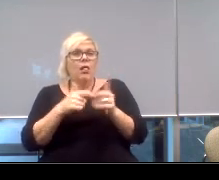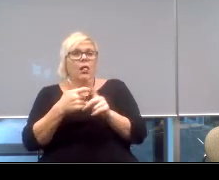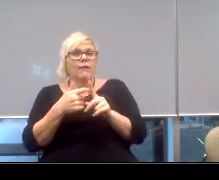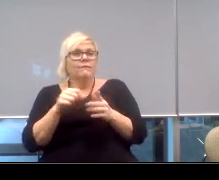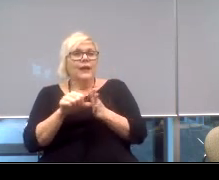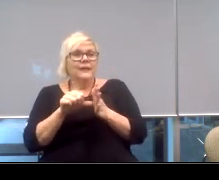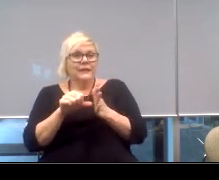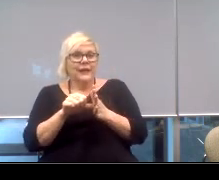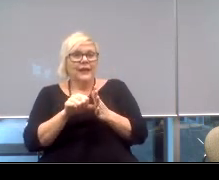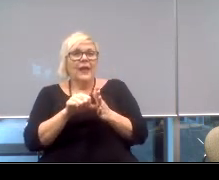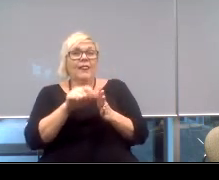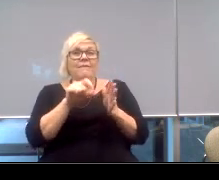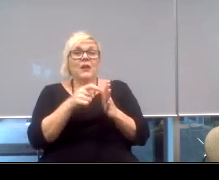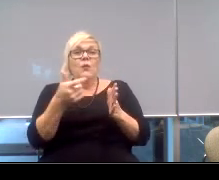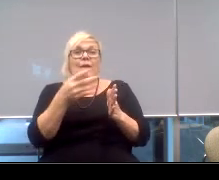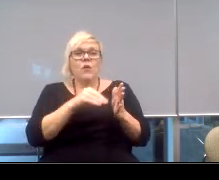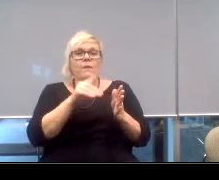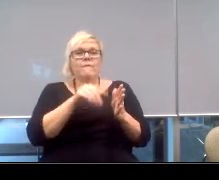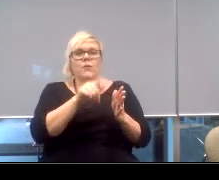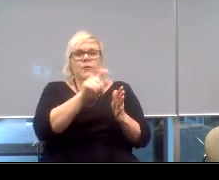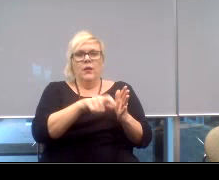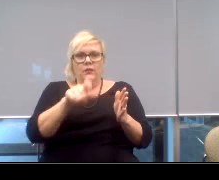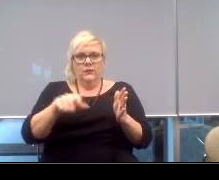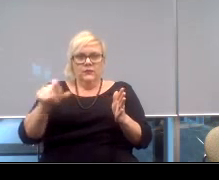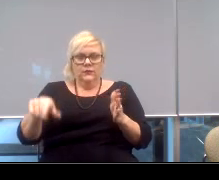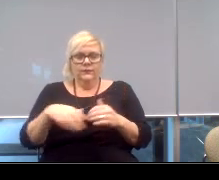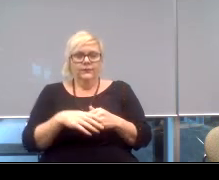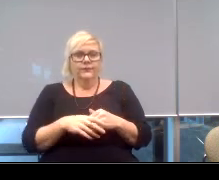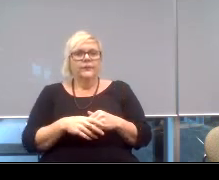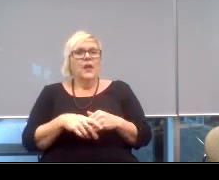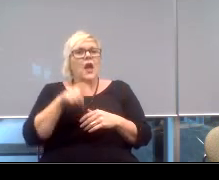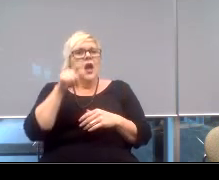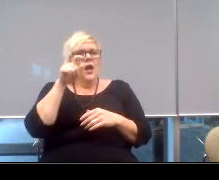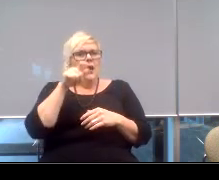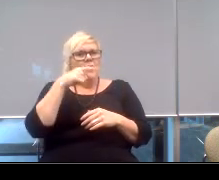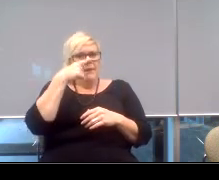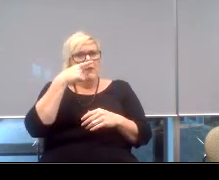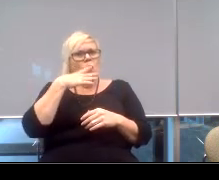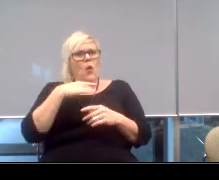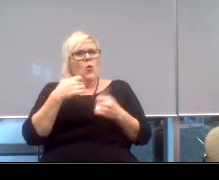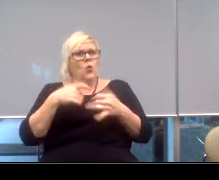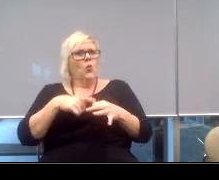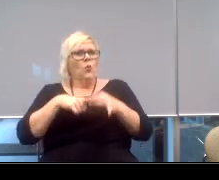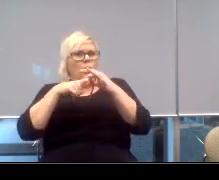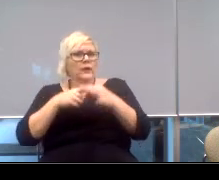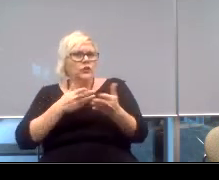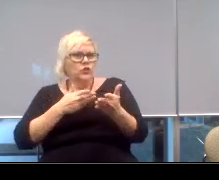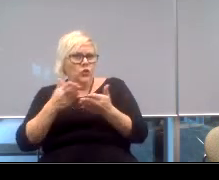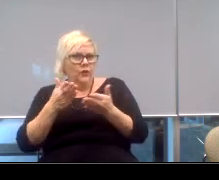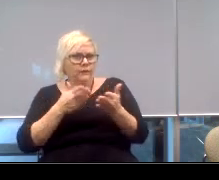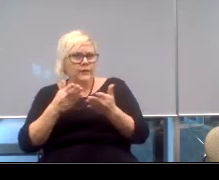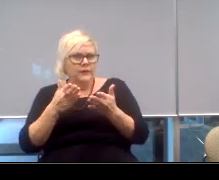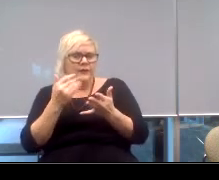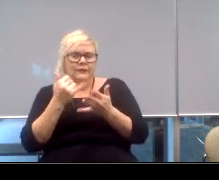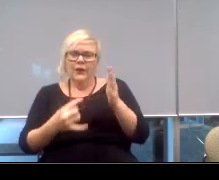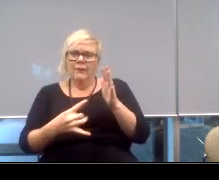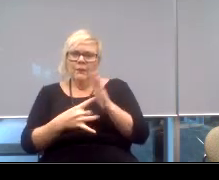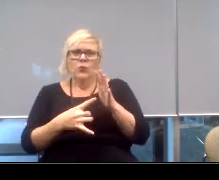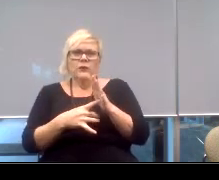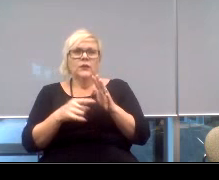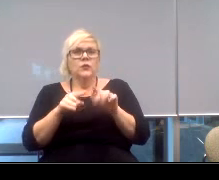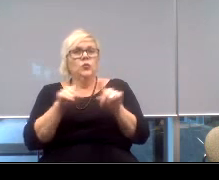Participants over time will ultimately choose value of service. For providers, this is a very different operating environment in the past, and it's critical you